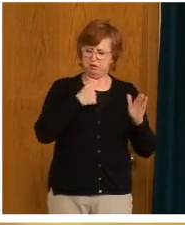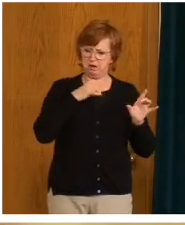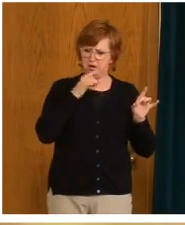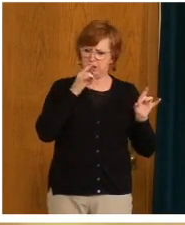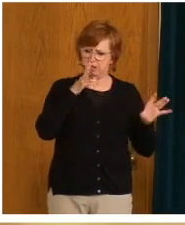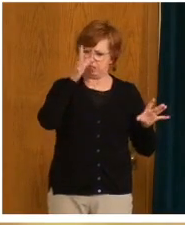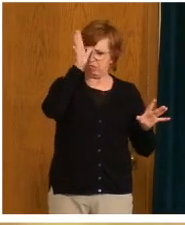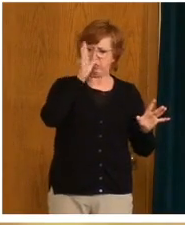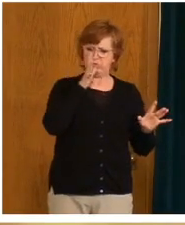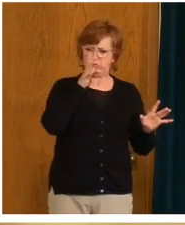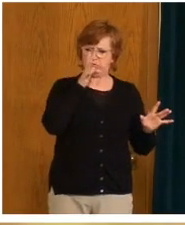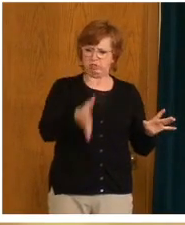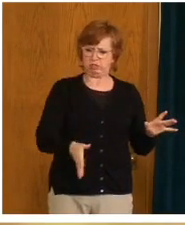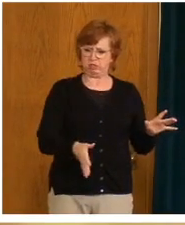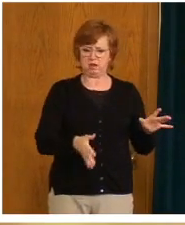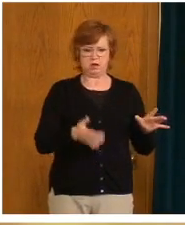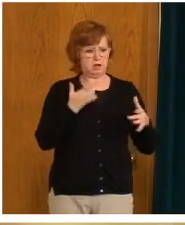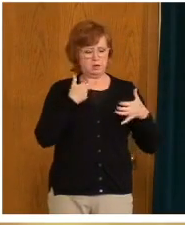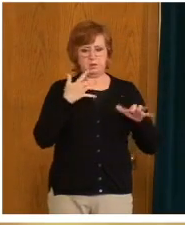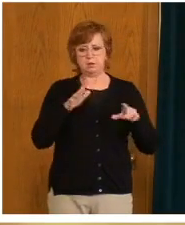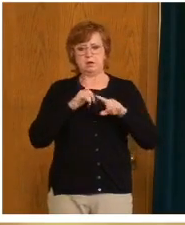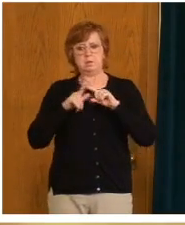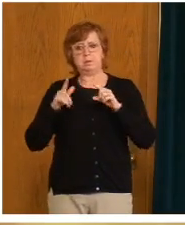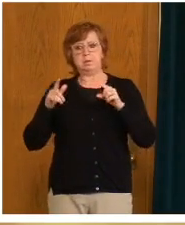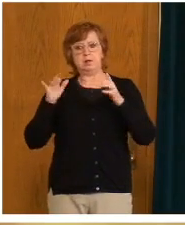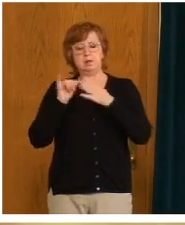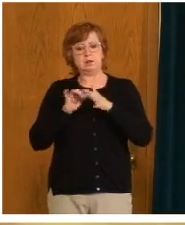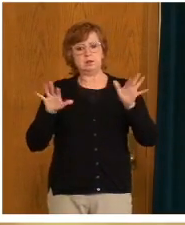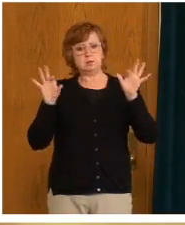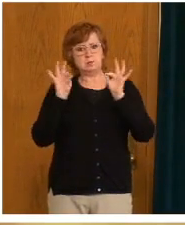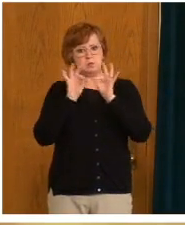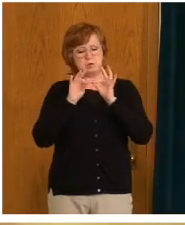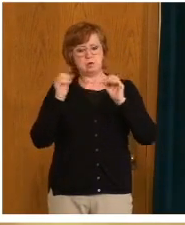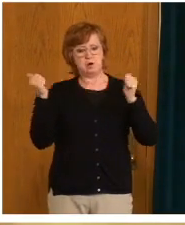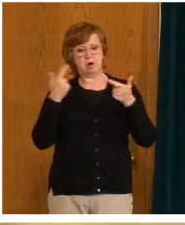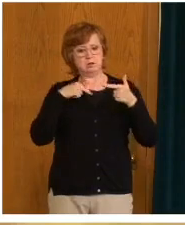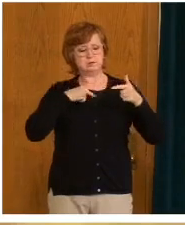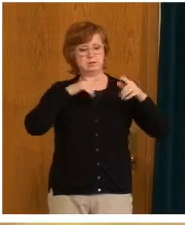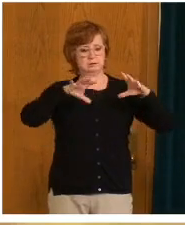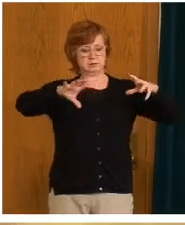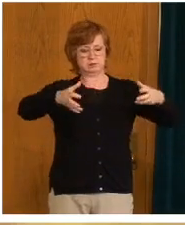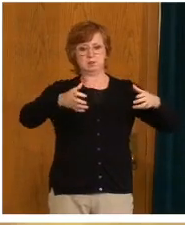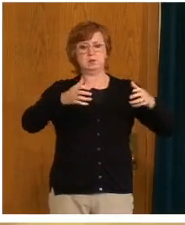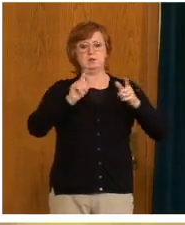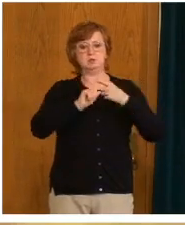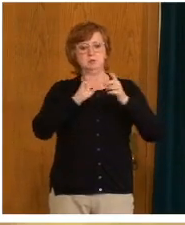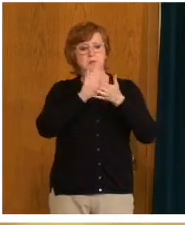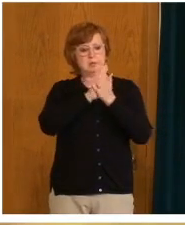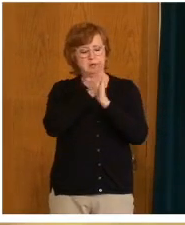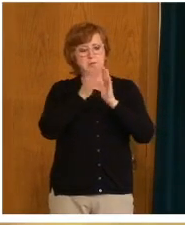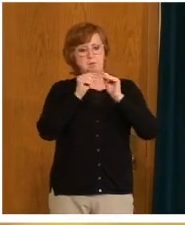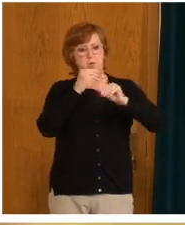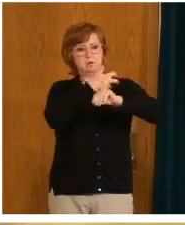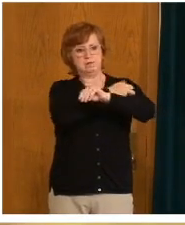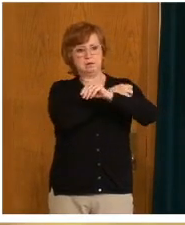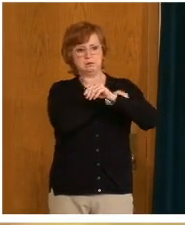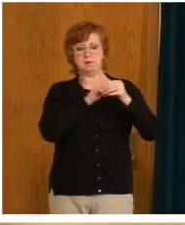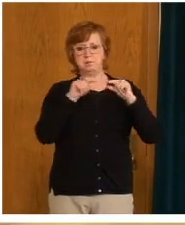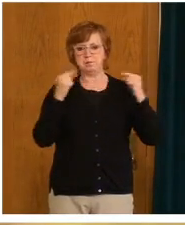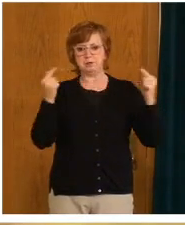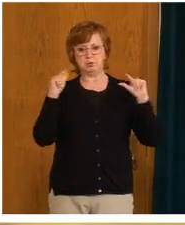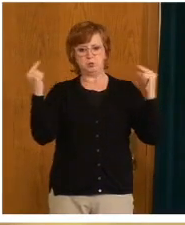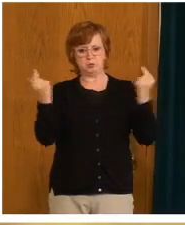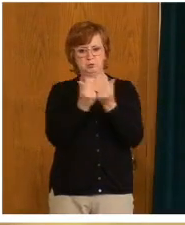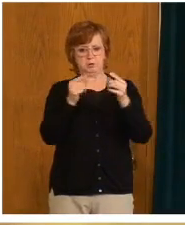But that day can only come when enough of us choose to be vaccinated. So if you really want all your freedoms back, go get in line